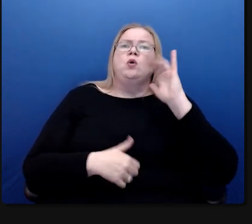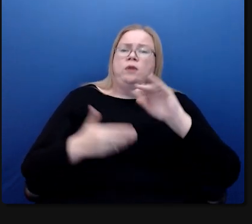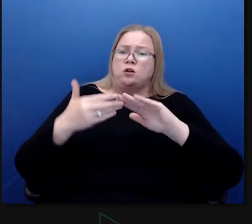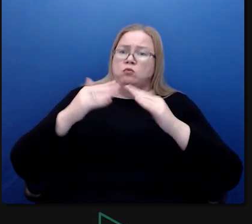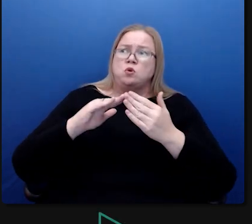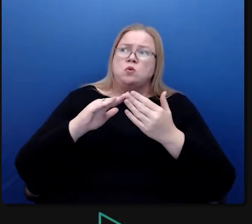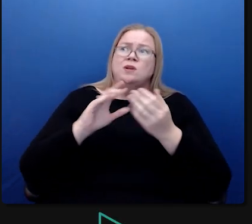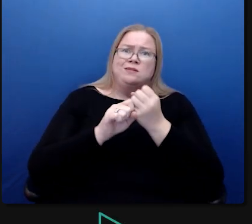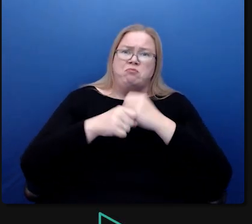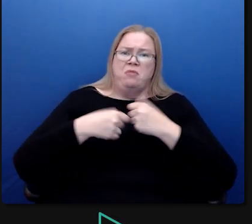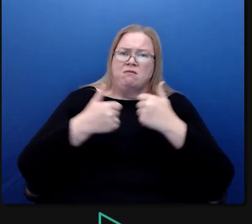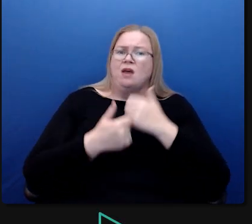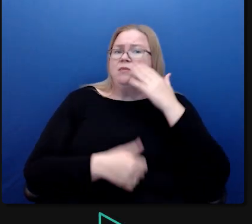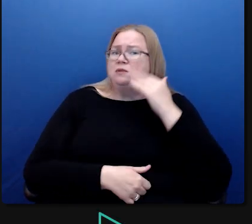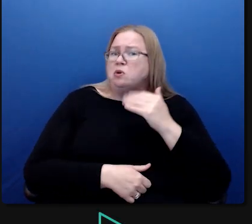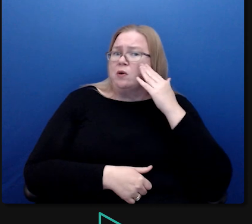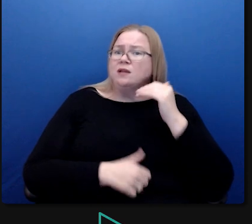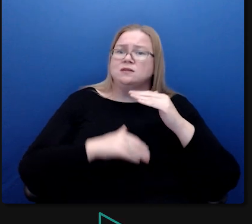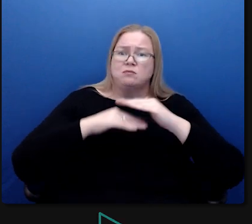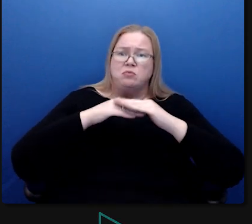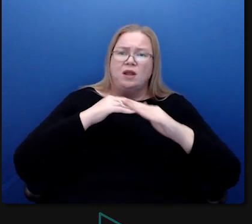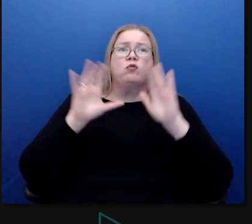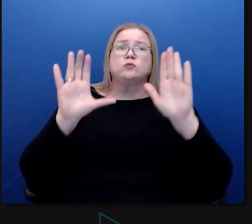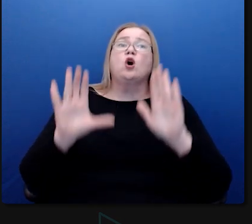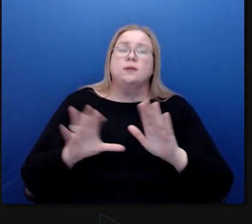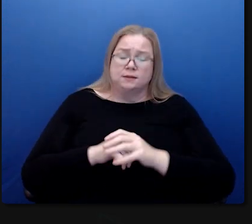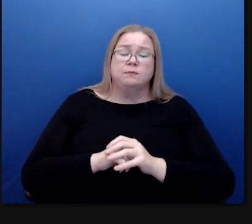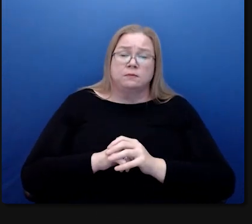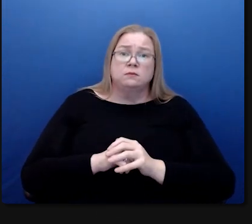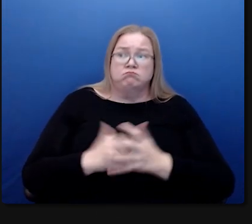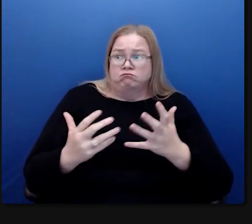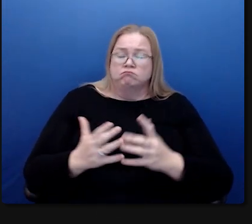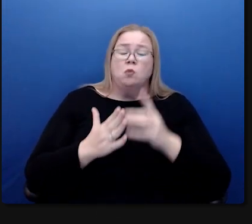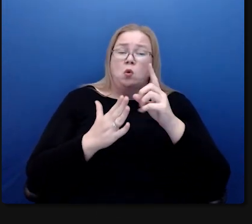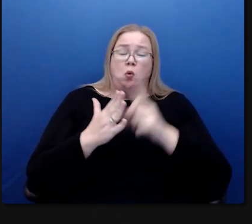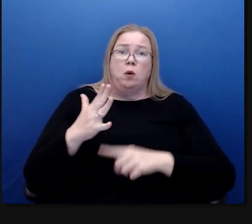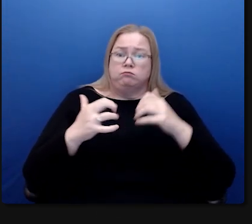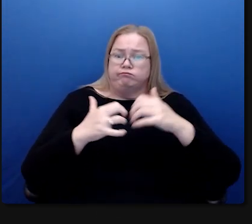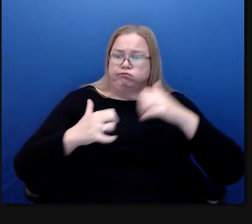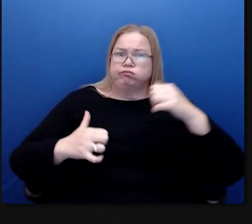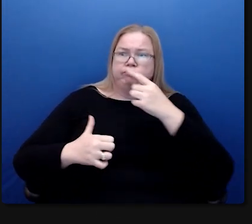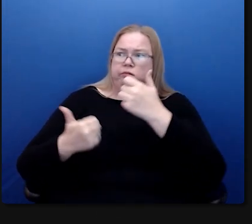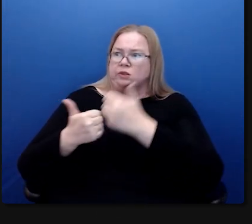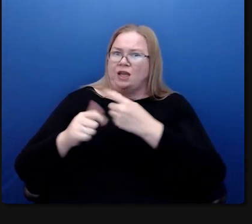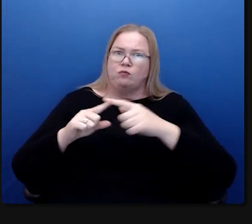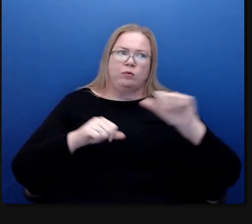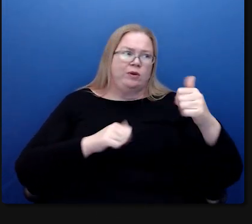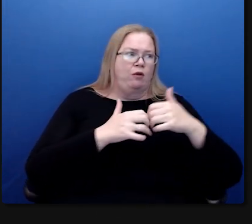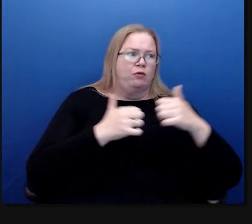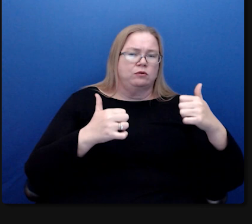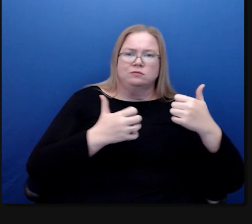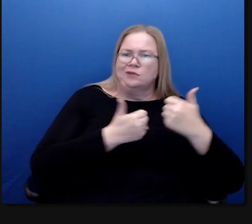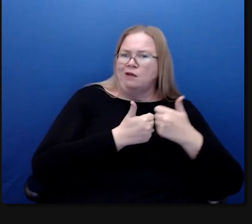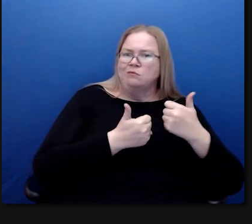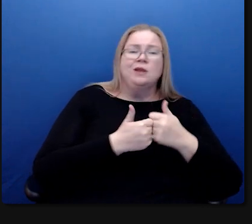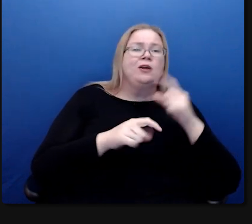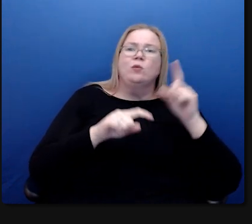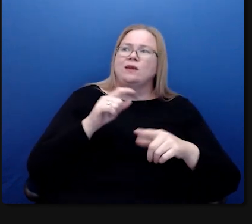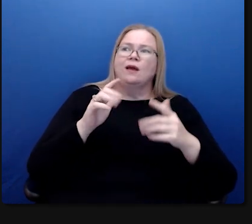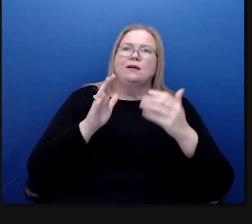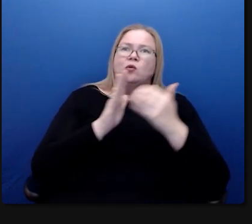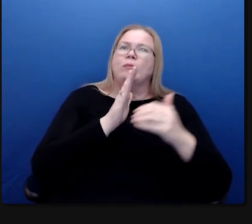sexual harassment. We've seen the Black Lives Matter movement and realized that we need to take care of racism, and no form of racism is going to be okay. That's not a